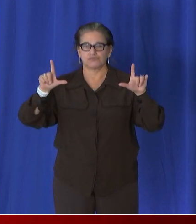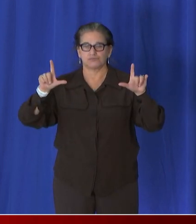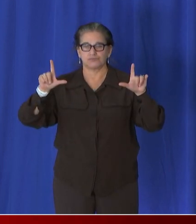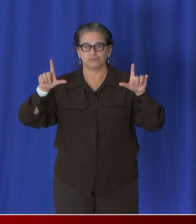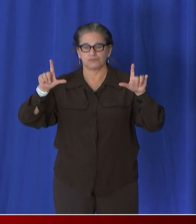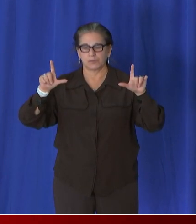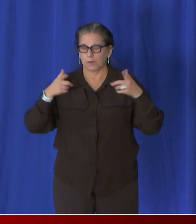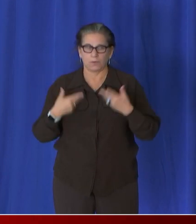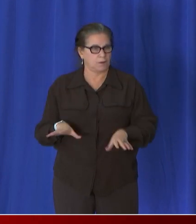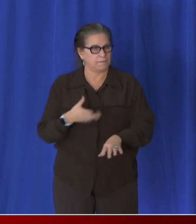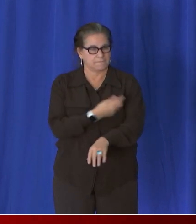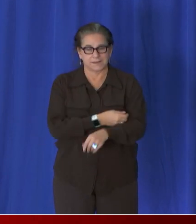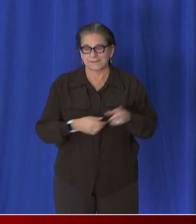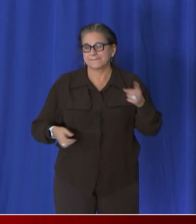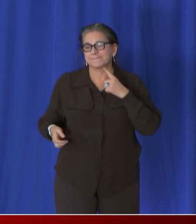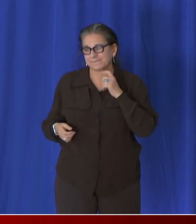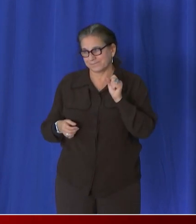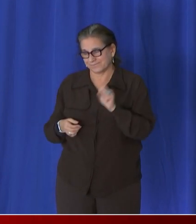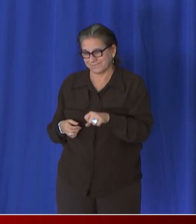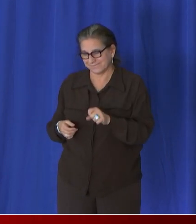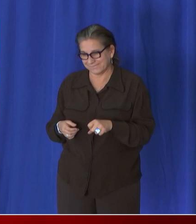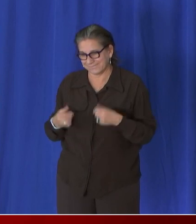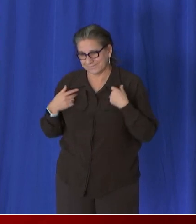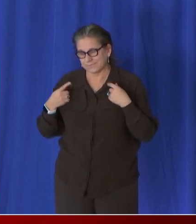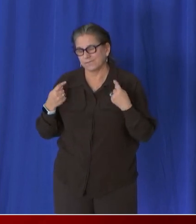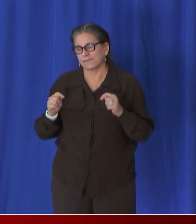keep schools open. And I